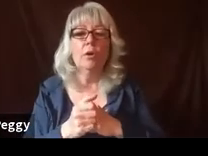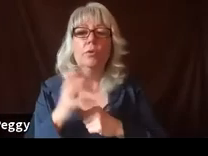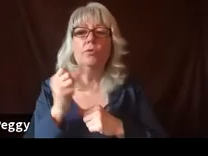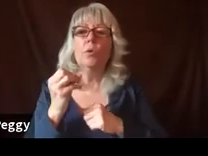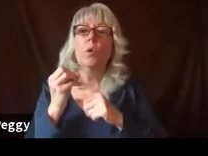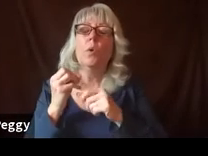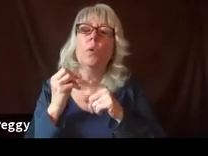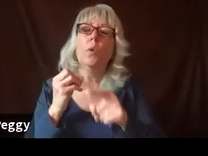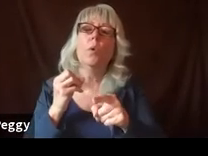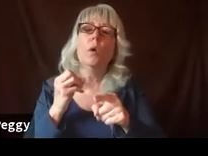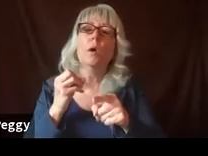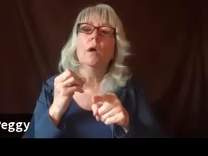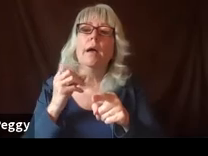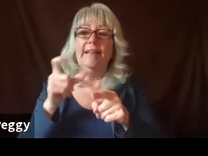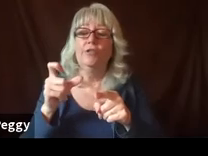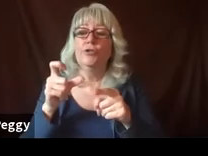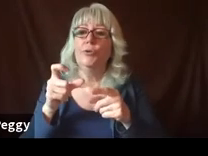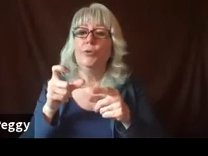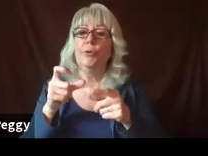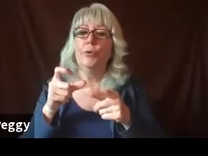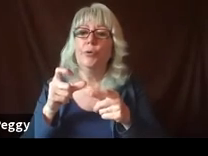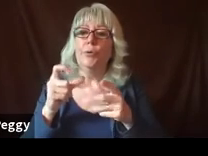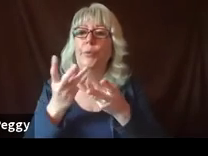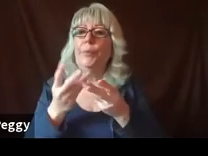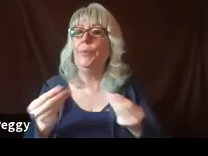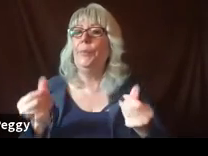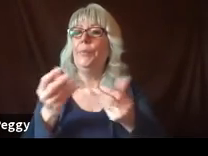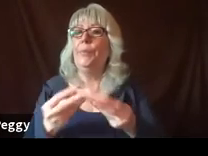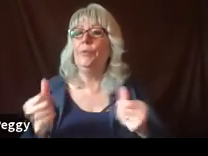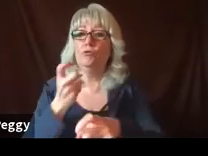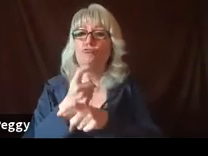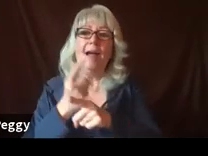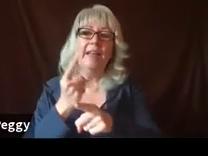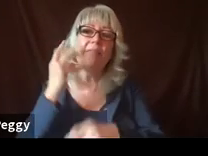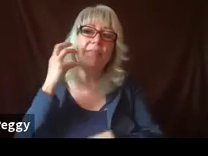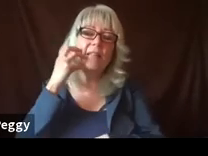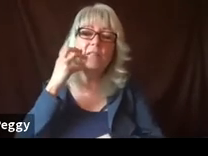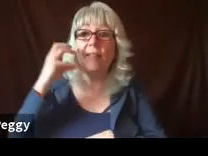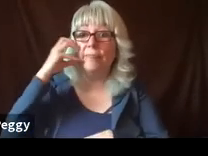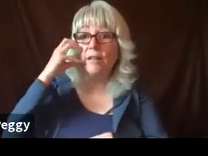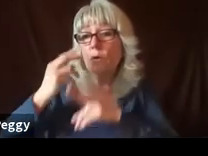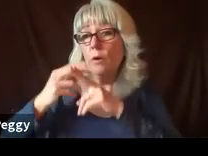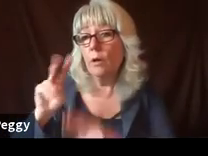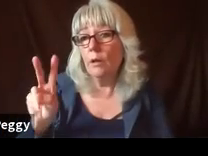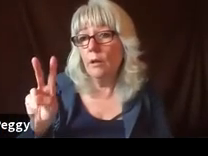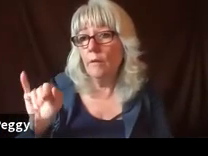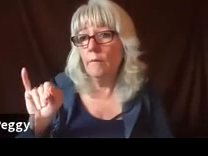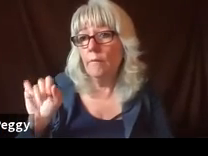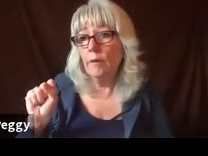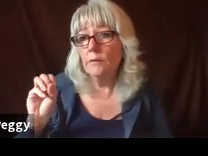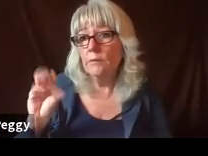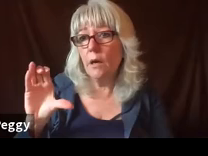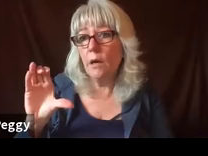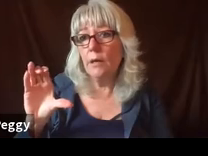the paint to the right level of thinness. That's called the viscosity. So you're gonna change the viscosity by mixing